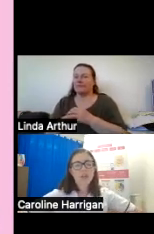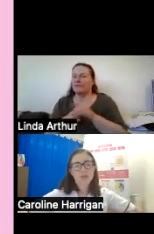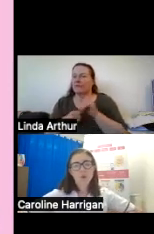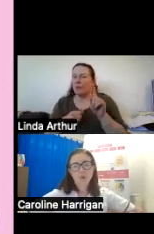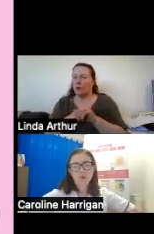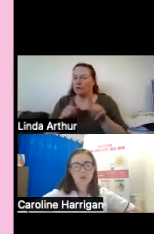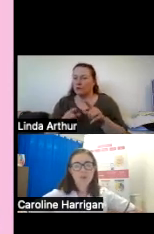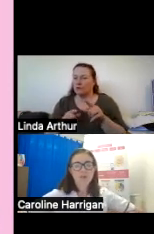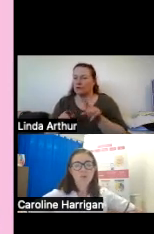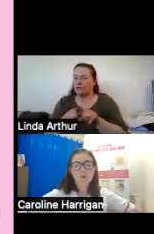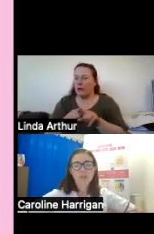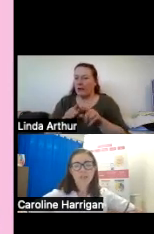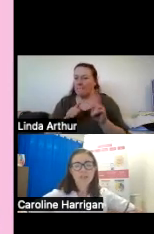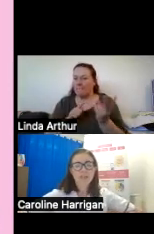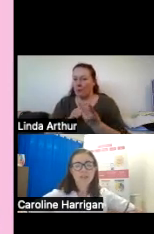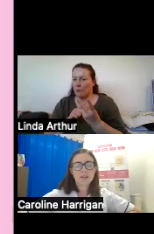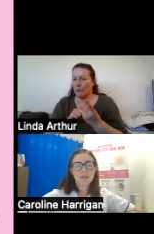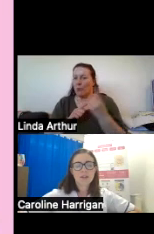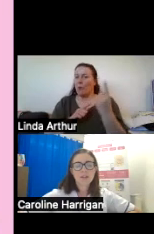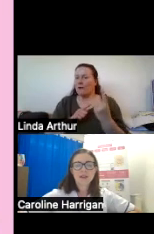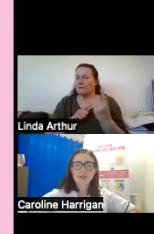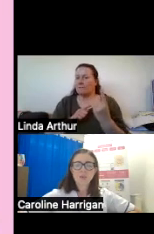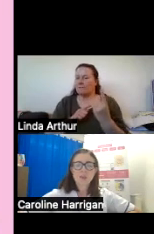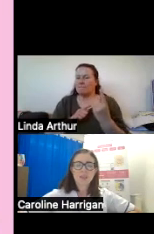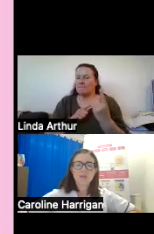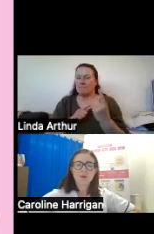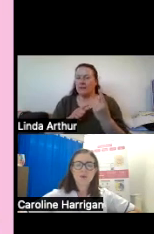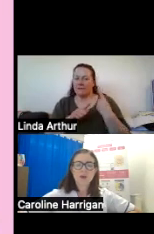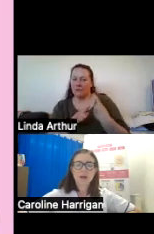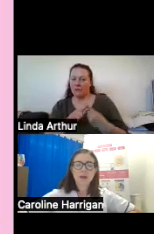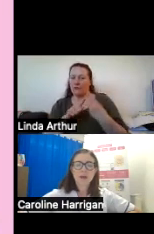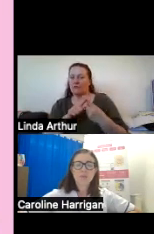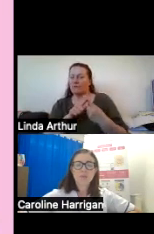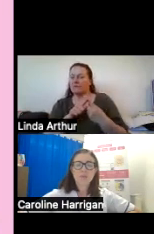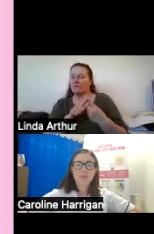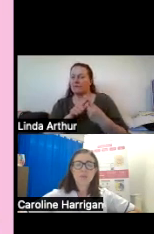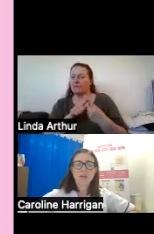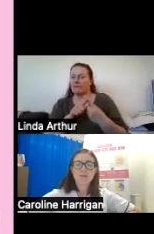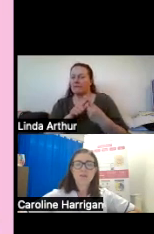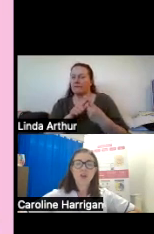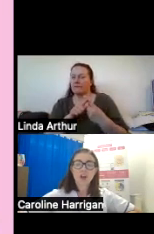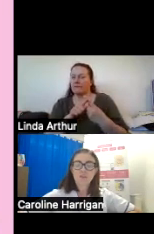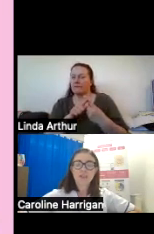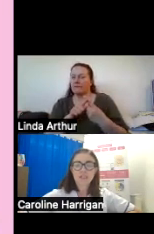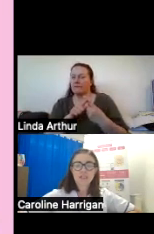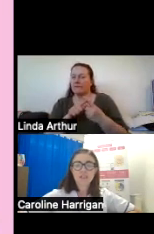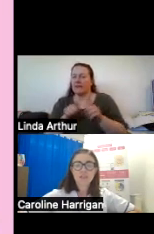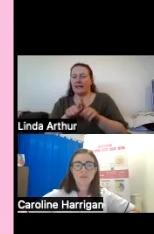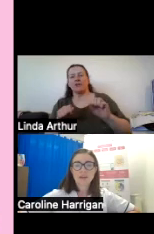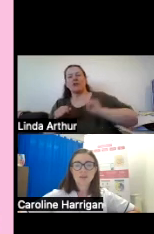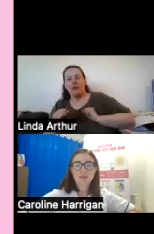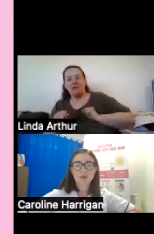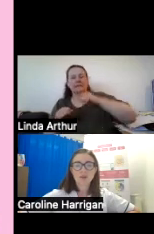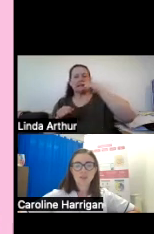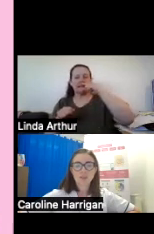be able to do is both of those muscles. One is the wee fast one is for like if you're coughing, sneezing,